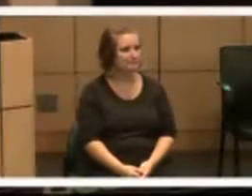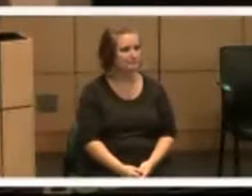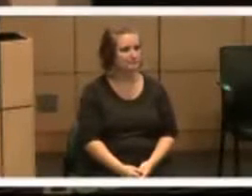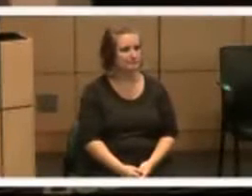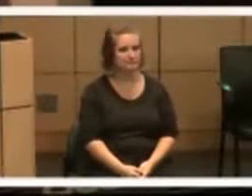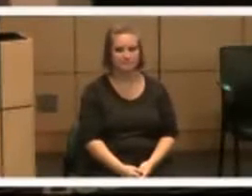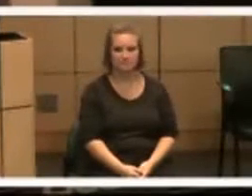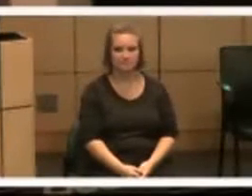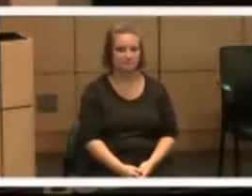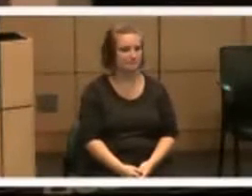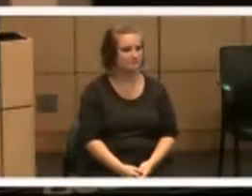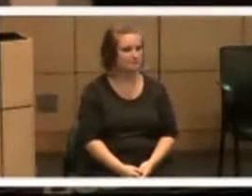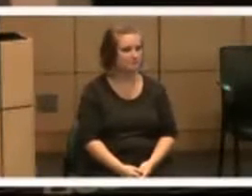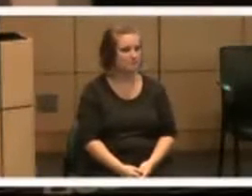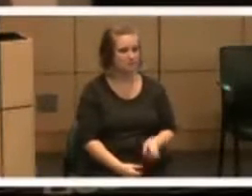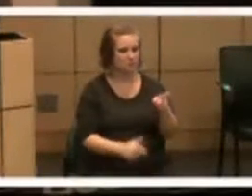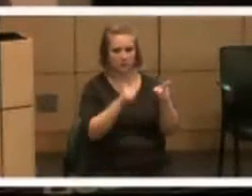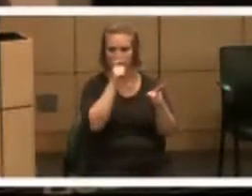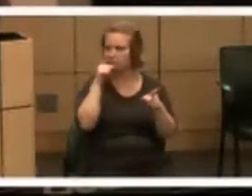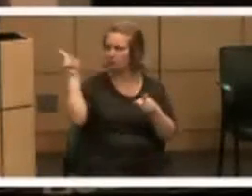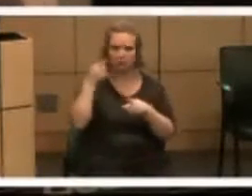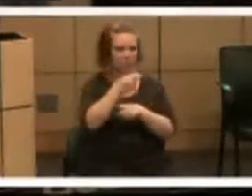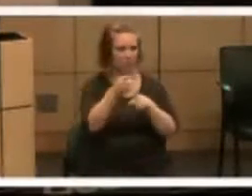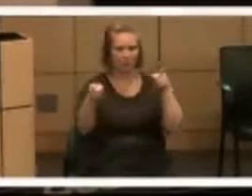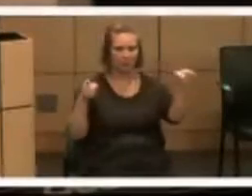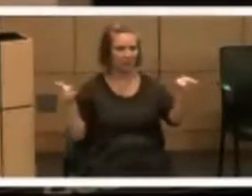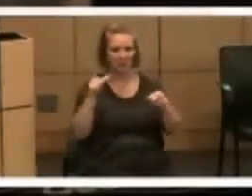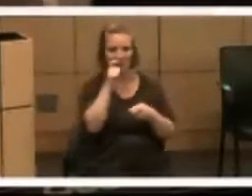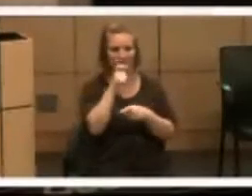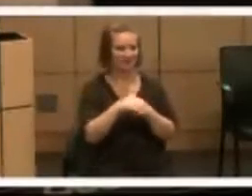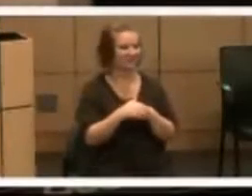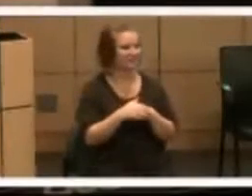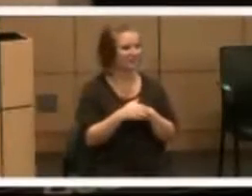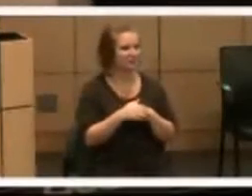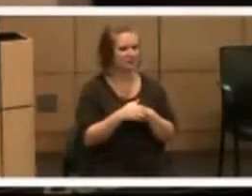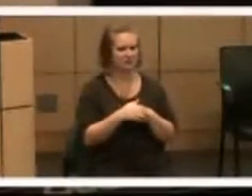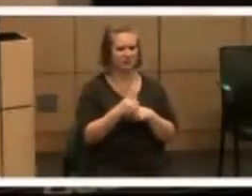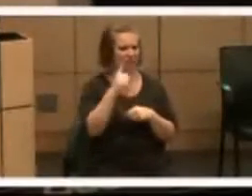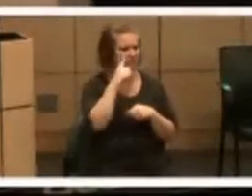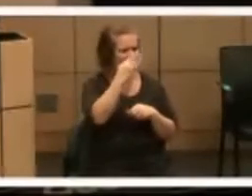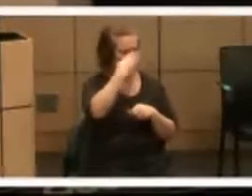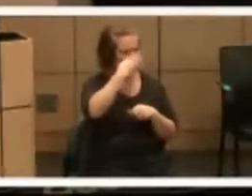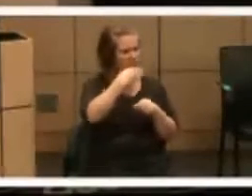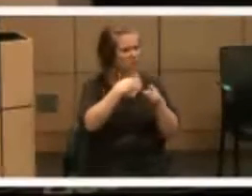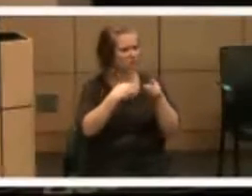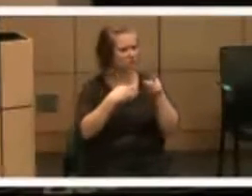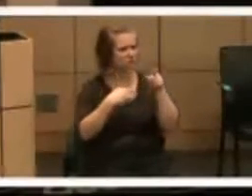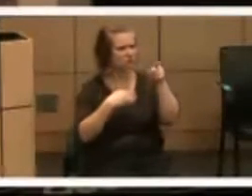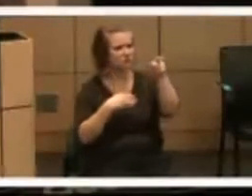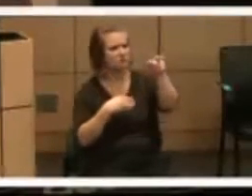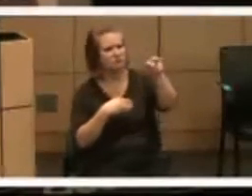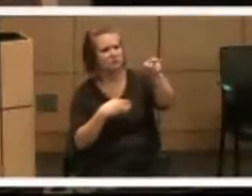Who do you want to point to somebody? Oh, I think there was a right in the front there. Yeah, but